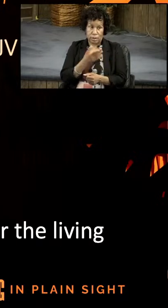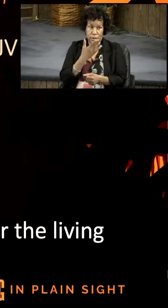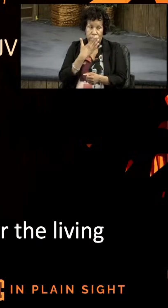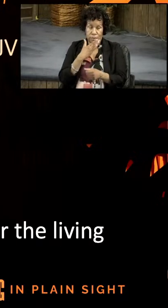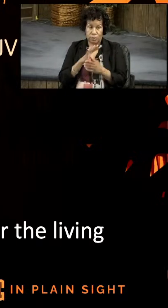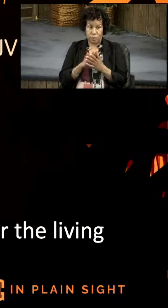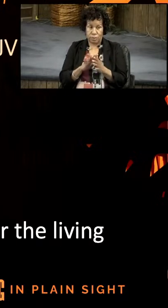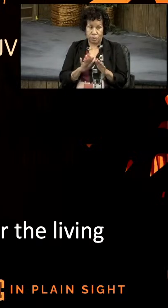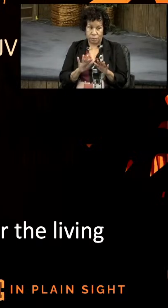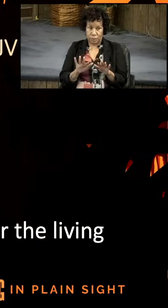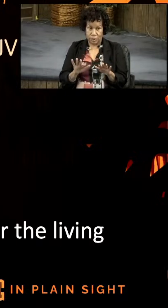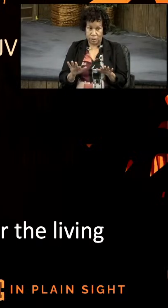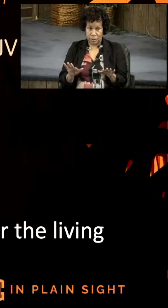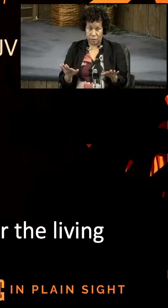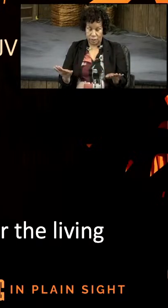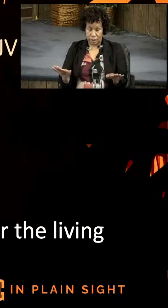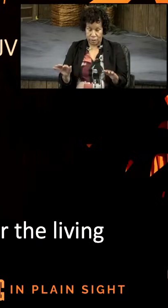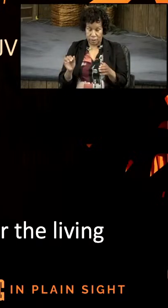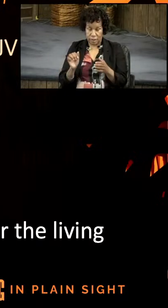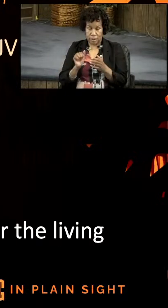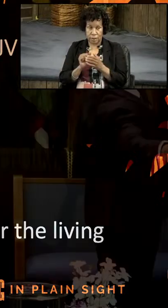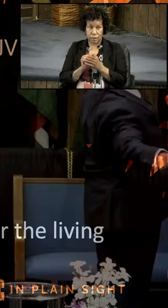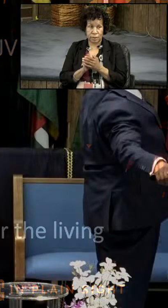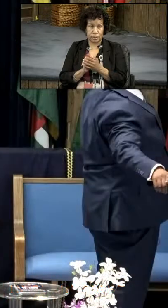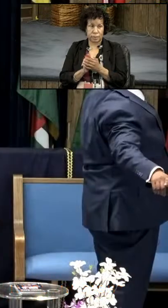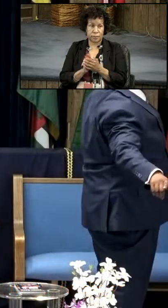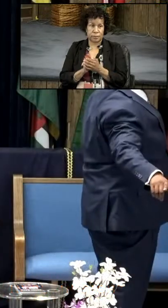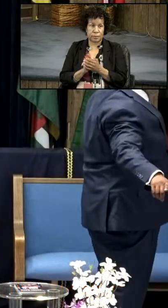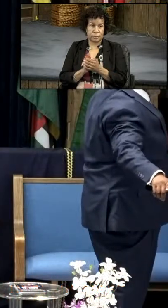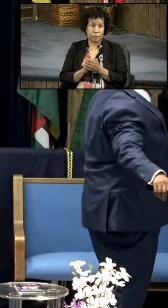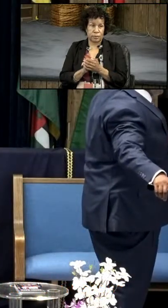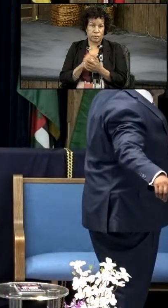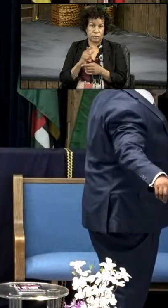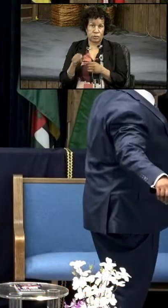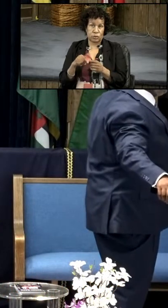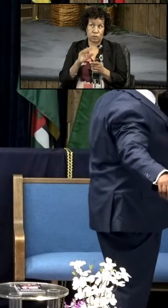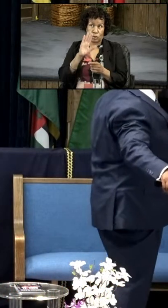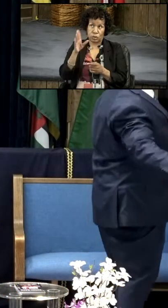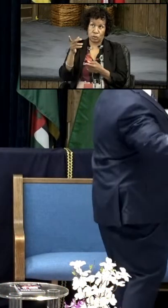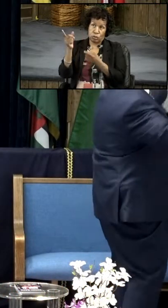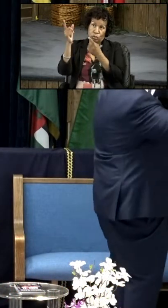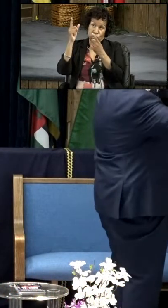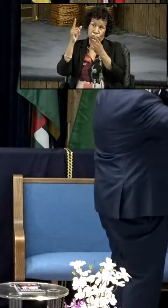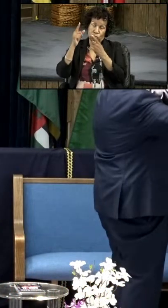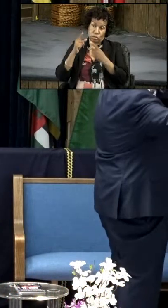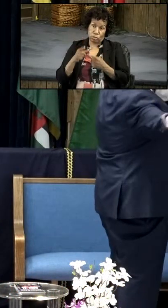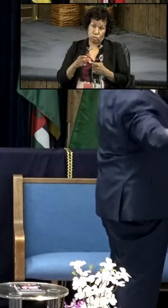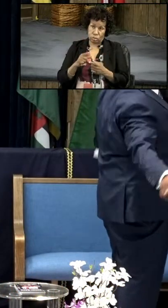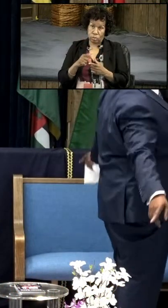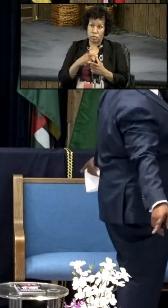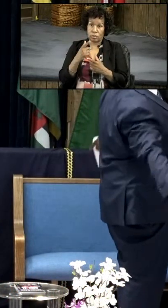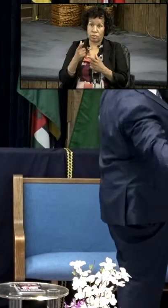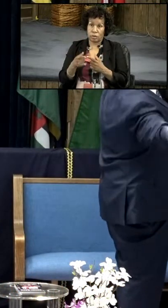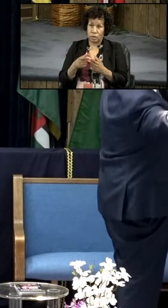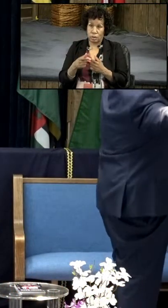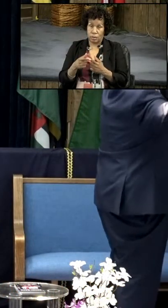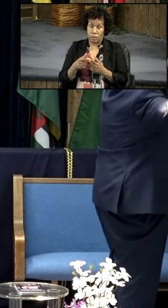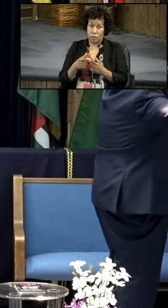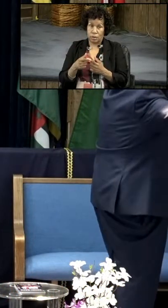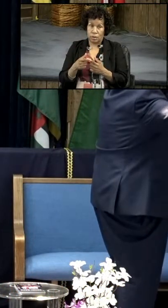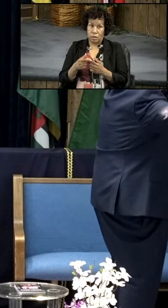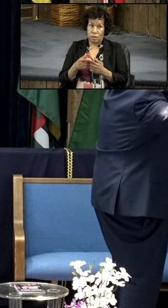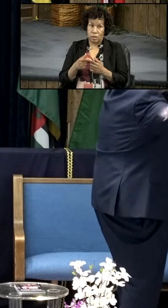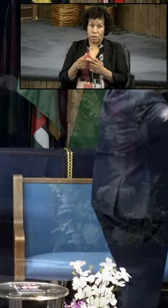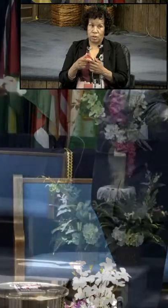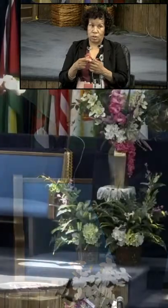that I don't have on my own. When you show up, then I'm on another plane. For the courts of the Lord, my